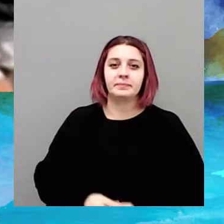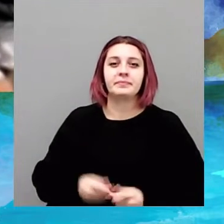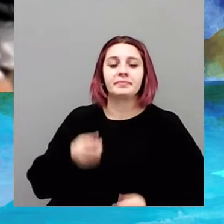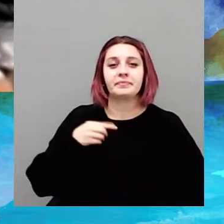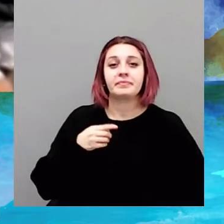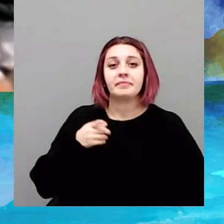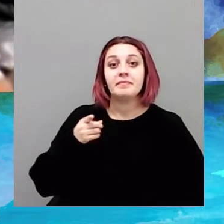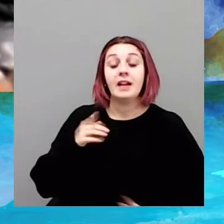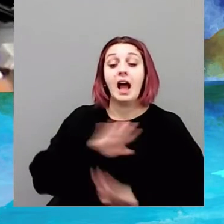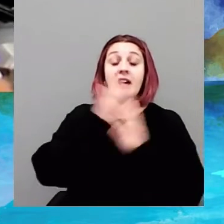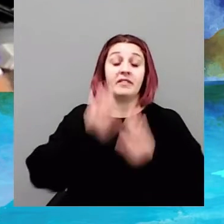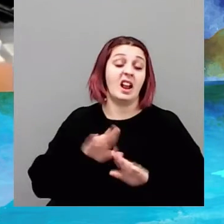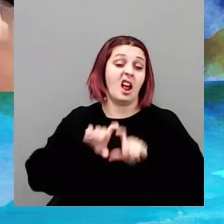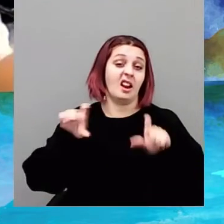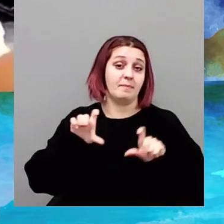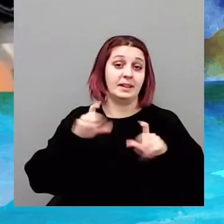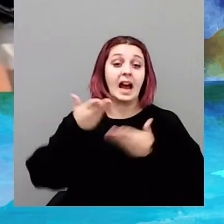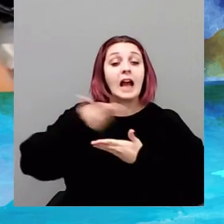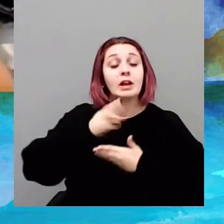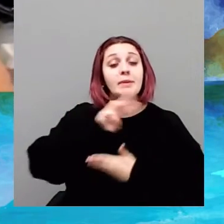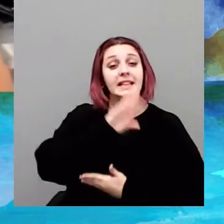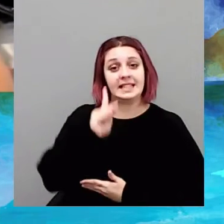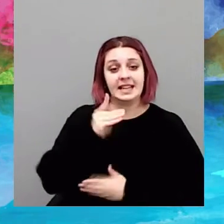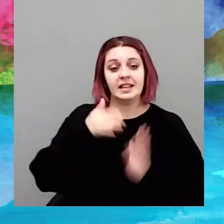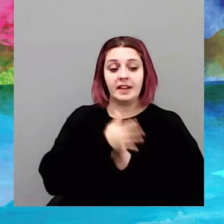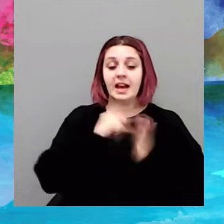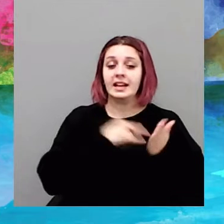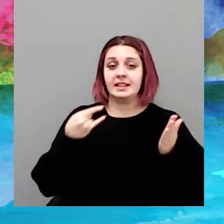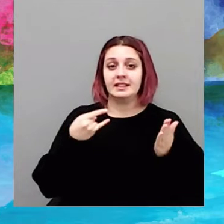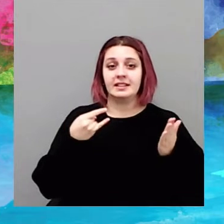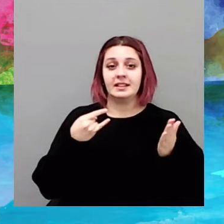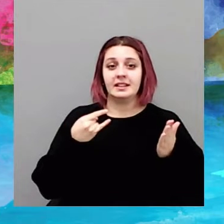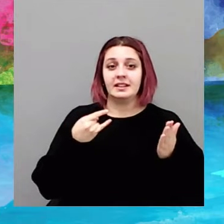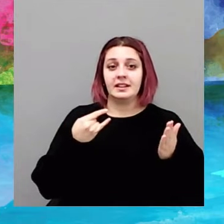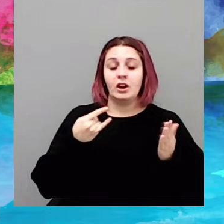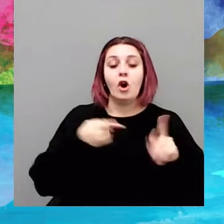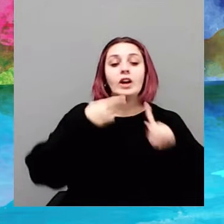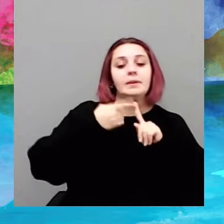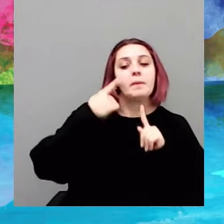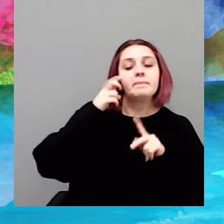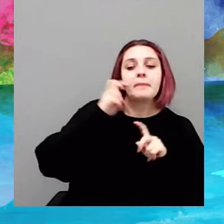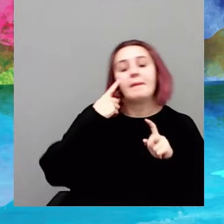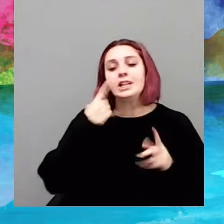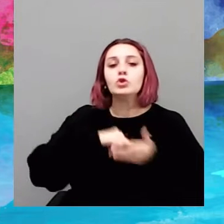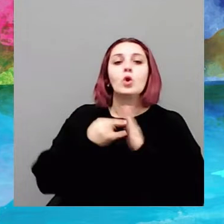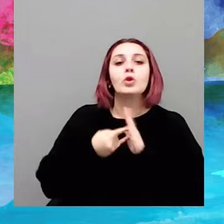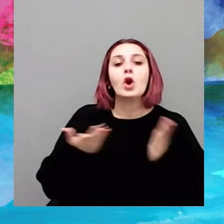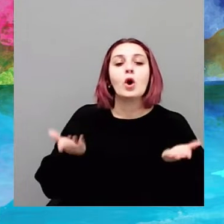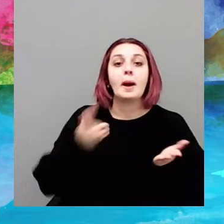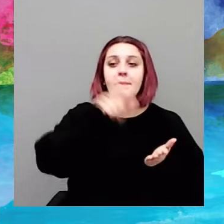you and I will keep telling you things. In the end, at Ayúdame 3D, what we do is